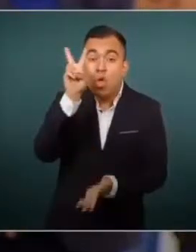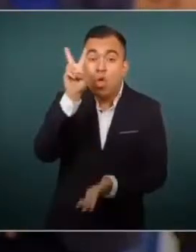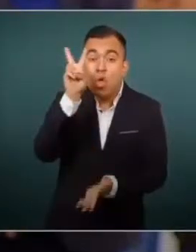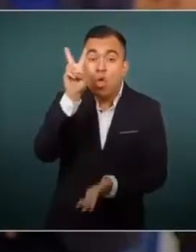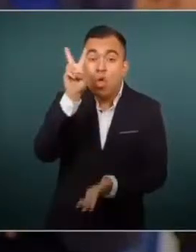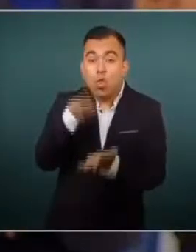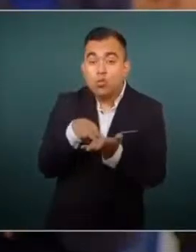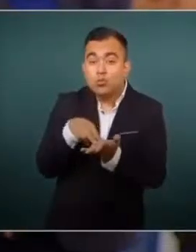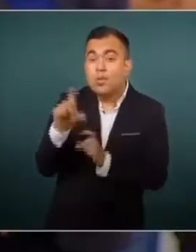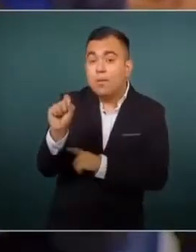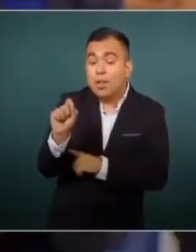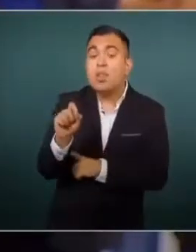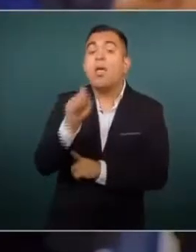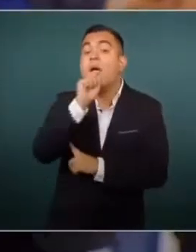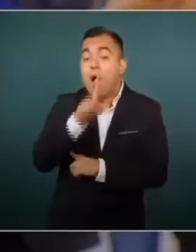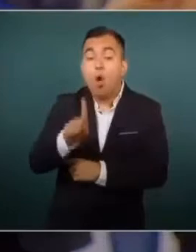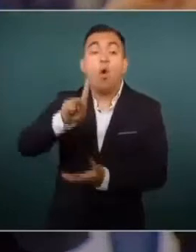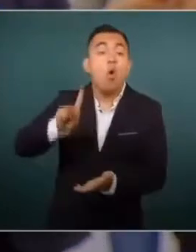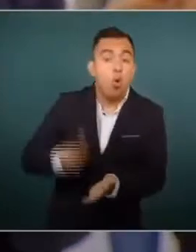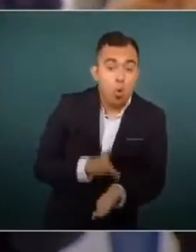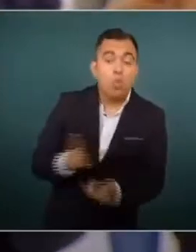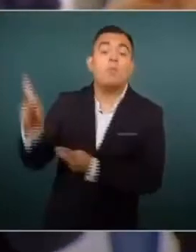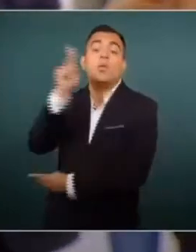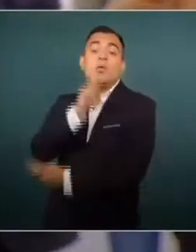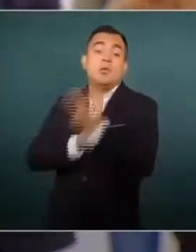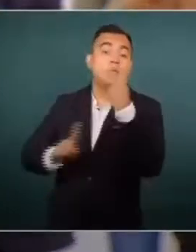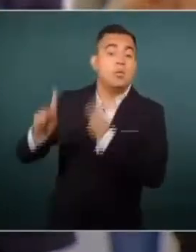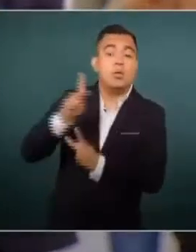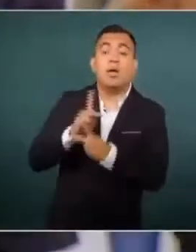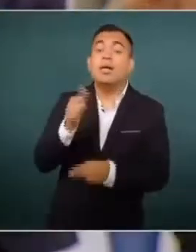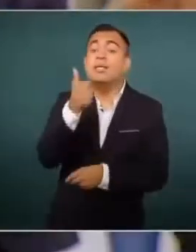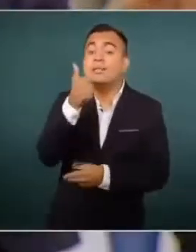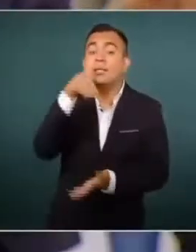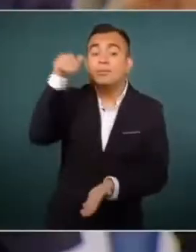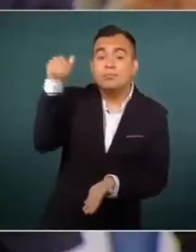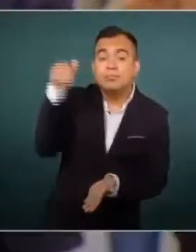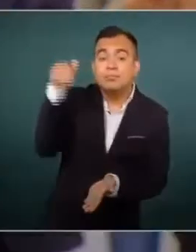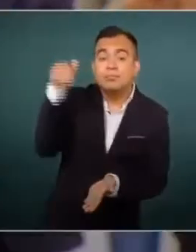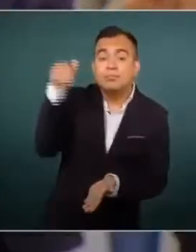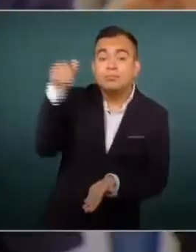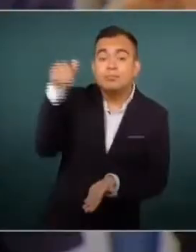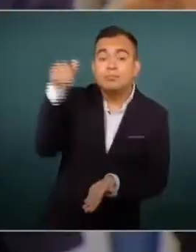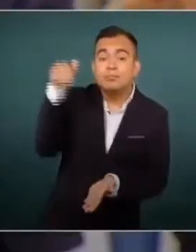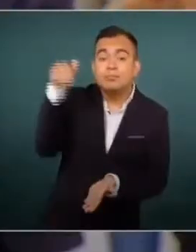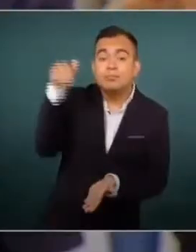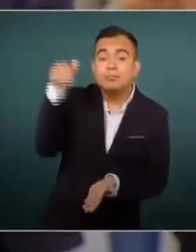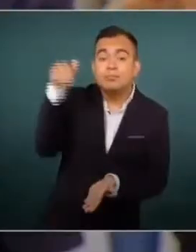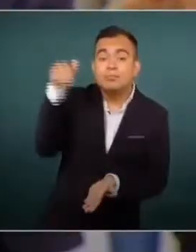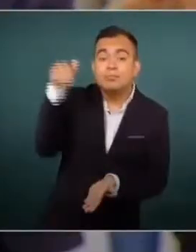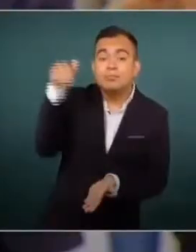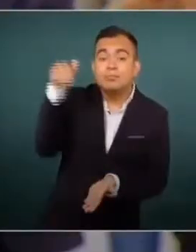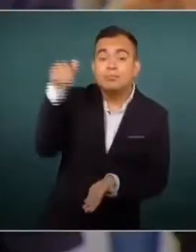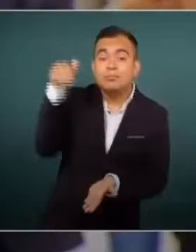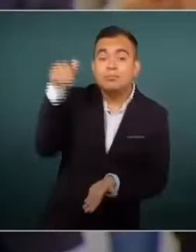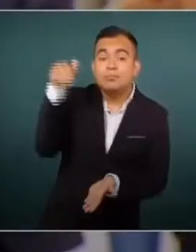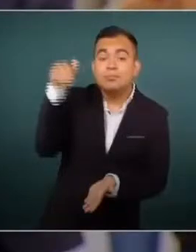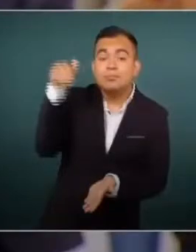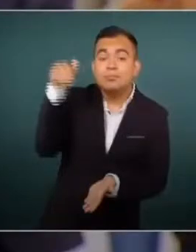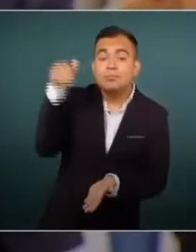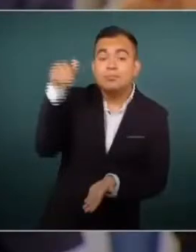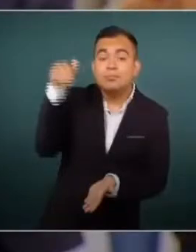May 2020, Jalisco solicita un nuevo préstamo por 6.200 millones. then they borrowed another